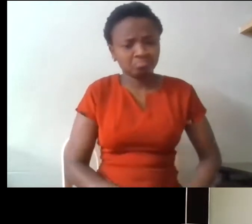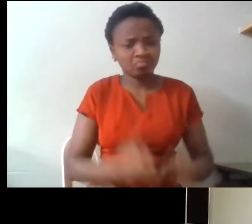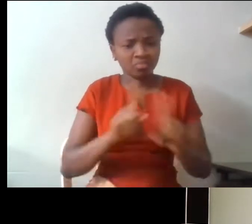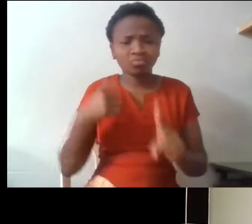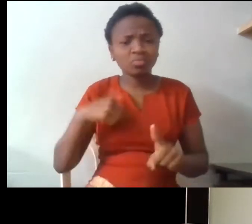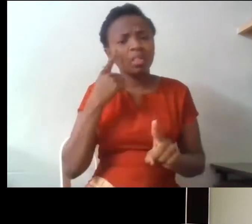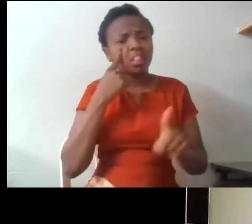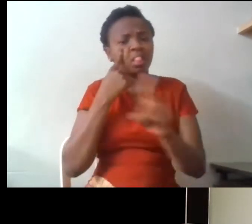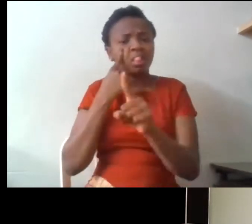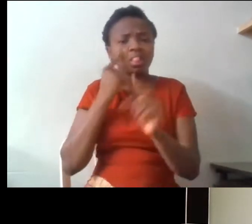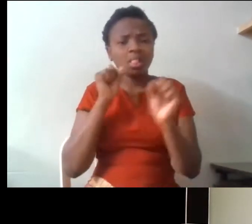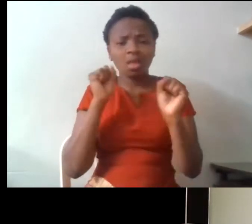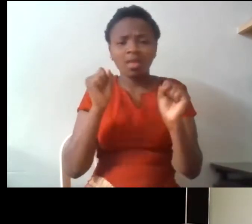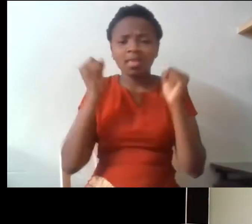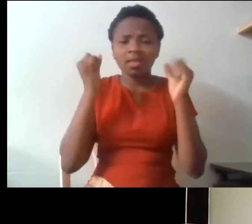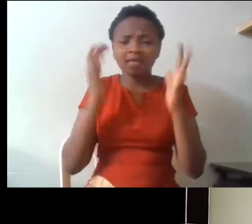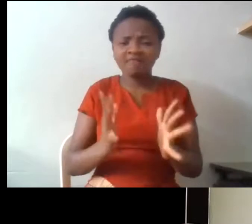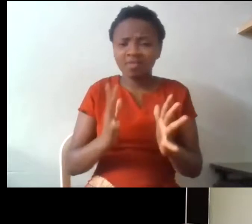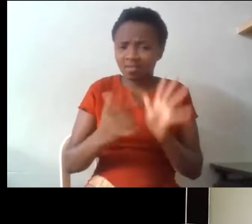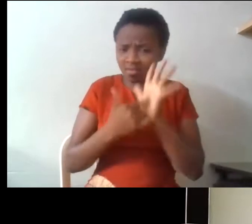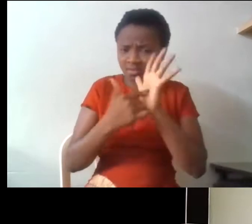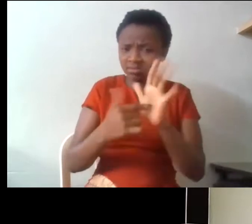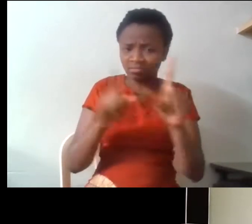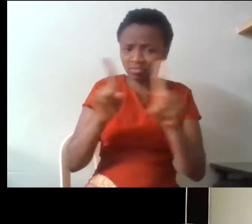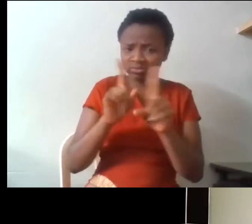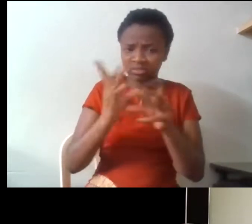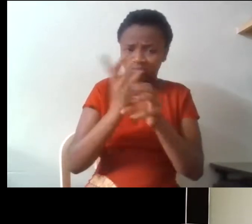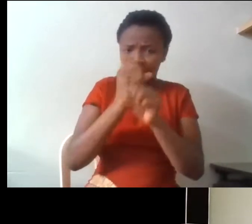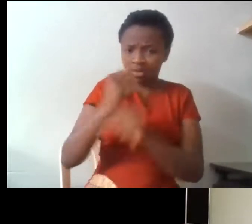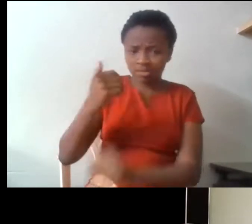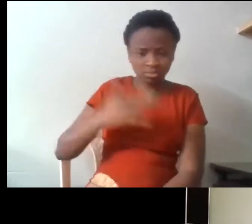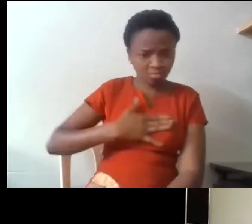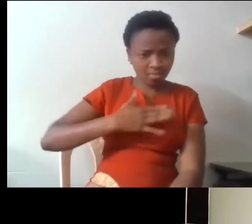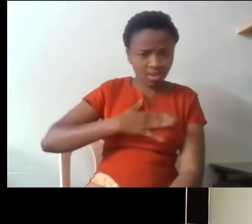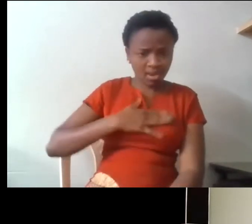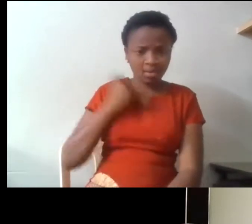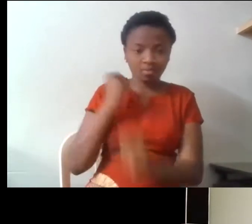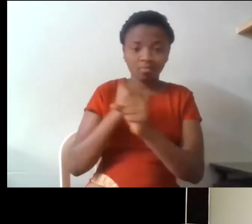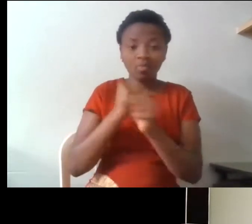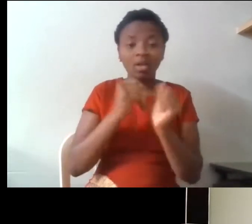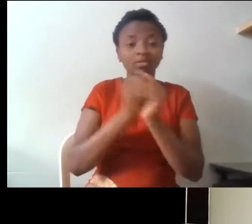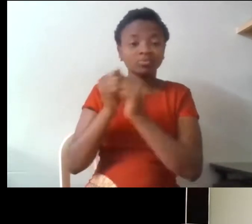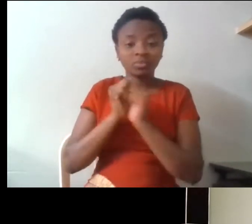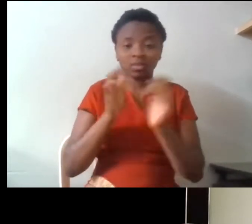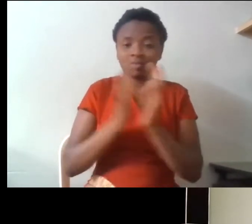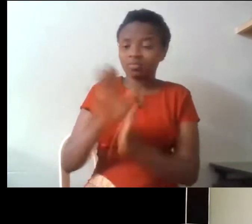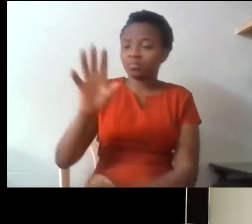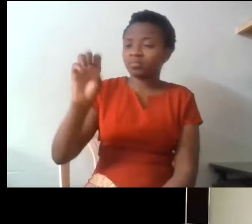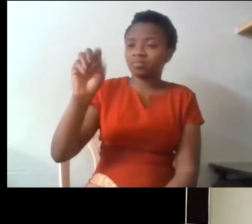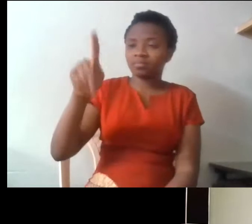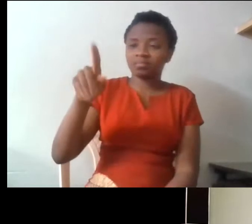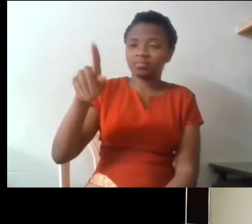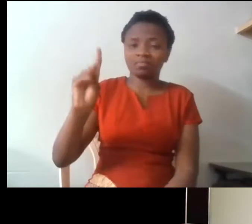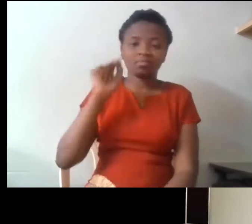role for organizations such as ours to partner with OPDs in making these core requirements to building